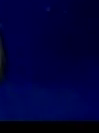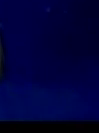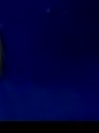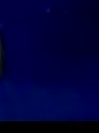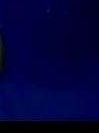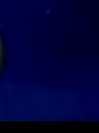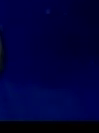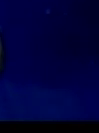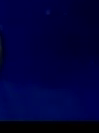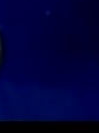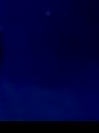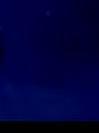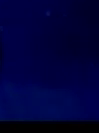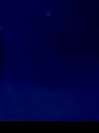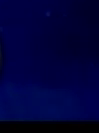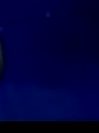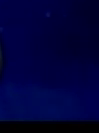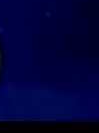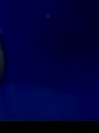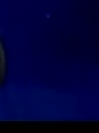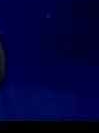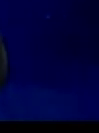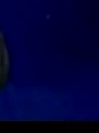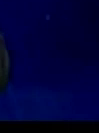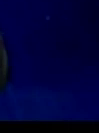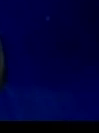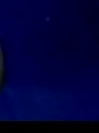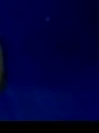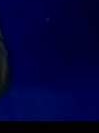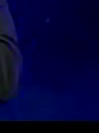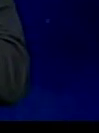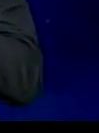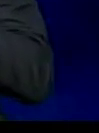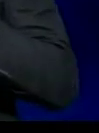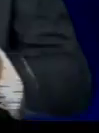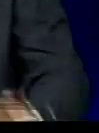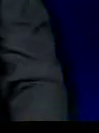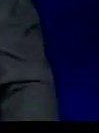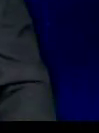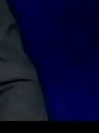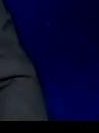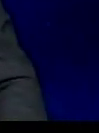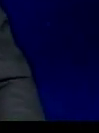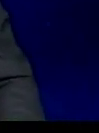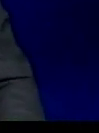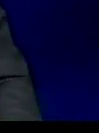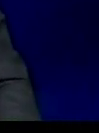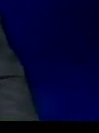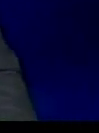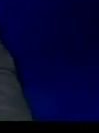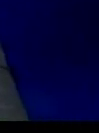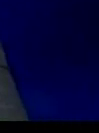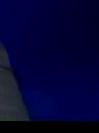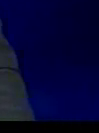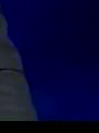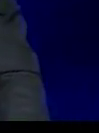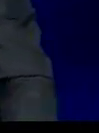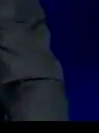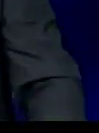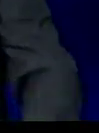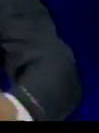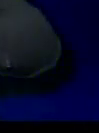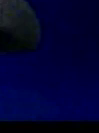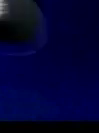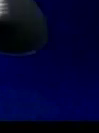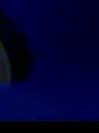we go down the memory lane in your life, in the mighty name of Jesus. Pray and talk to God. Pray and call upon the name of the Lord. Even